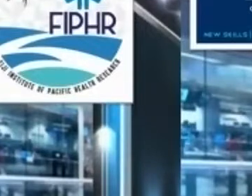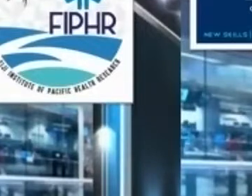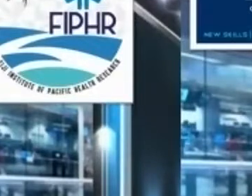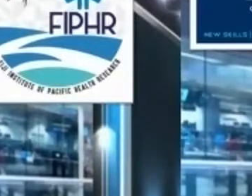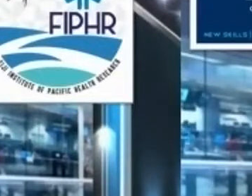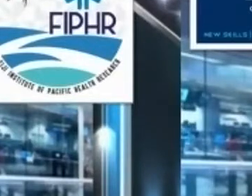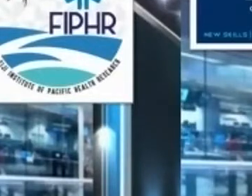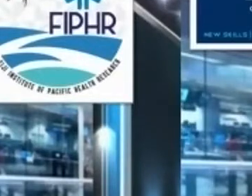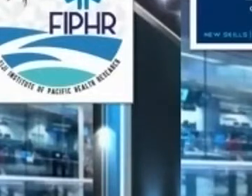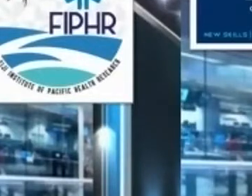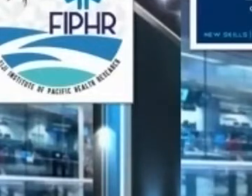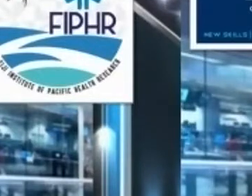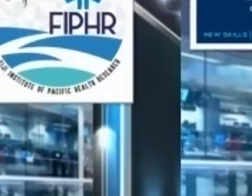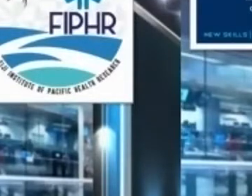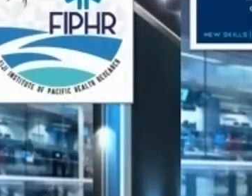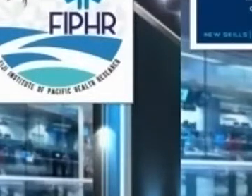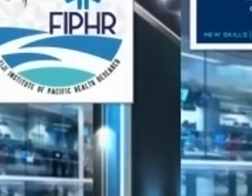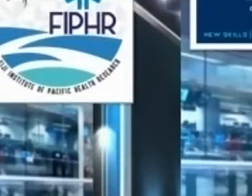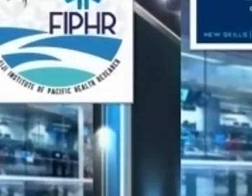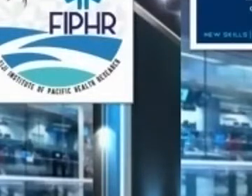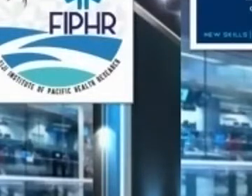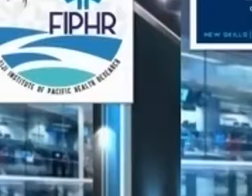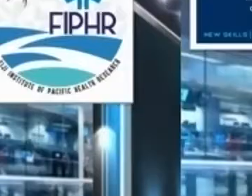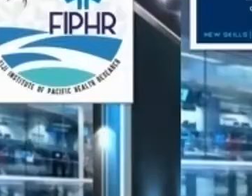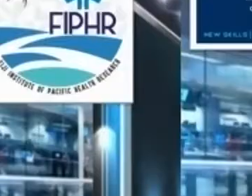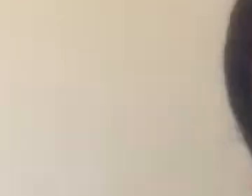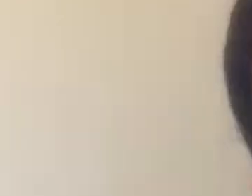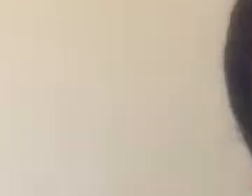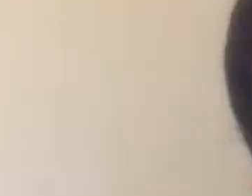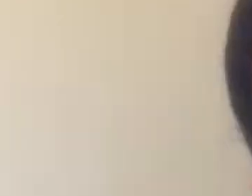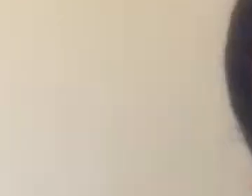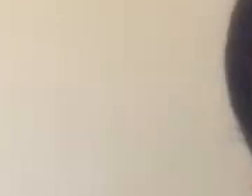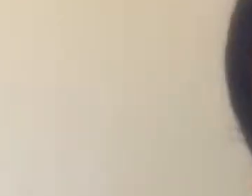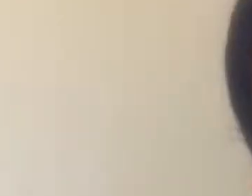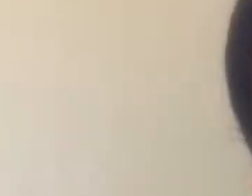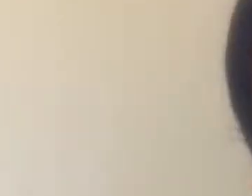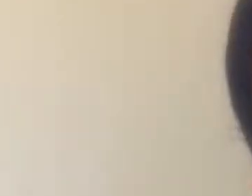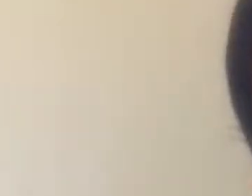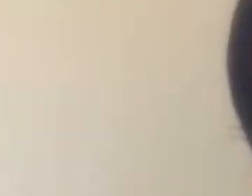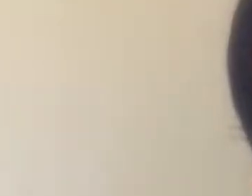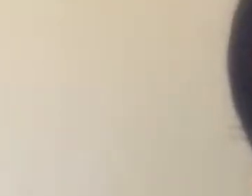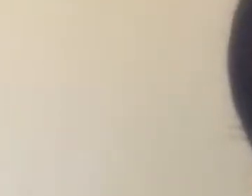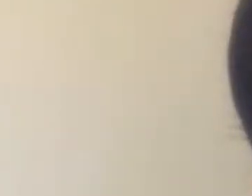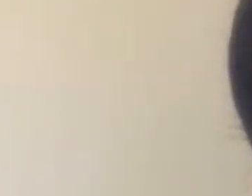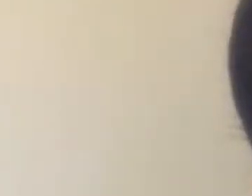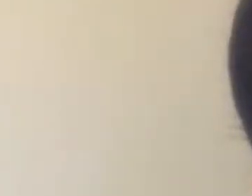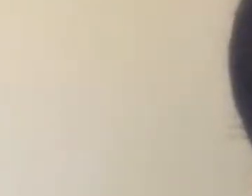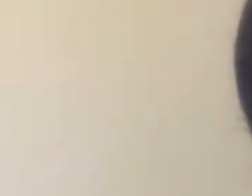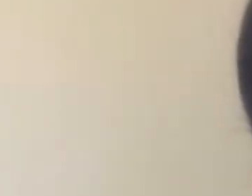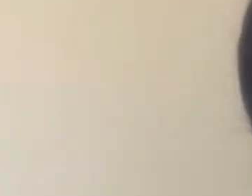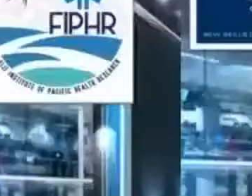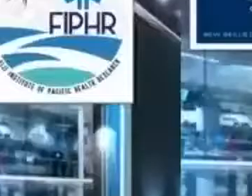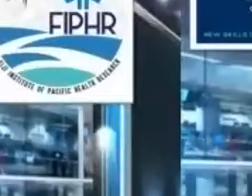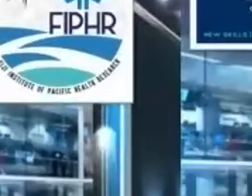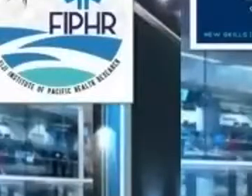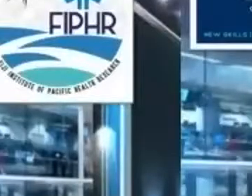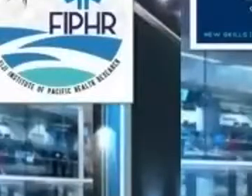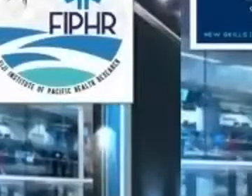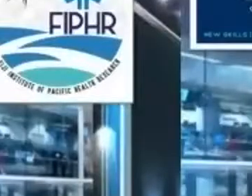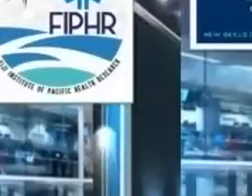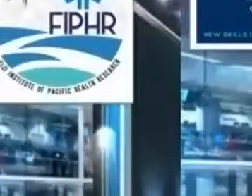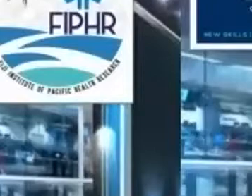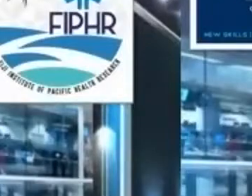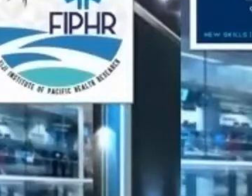classifying, I think the question here is, how are we classifying a death as a COVID death, for instance? What's the protocol that we're